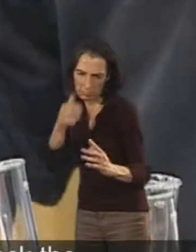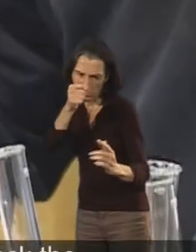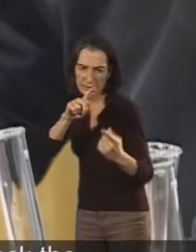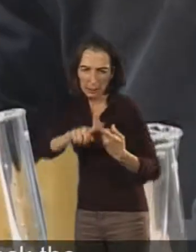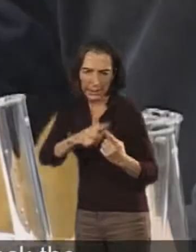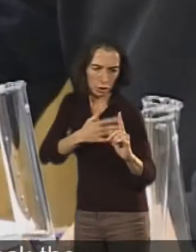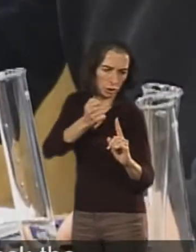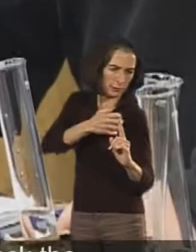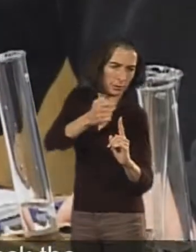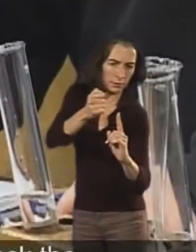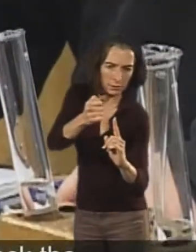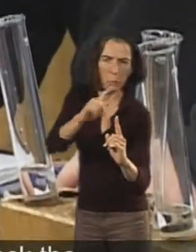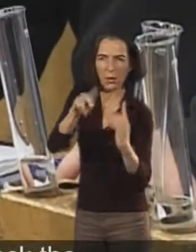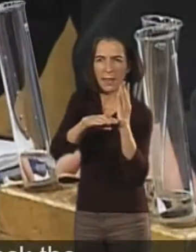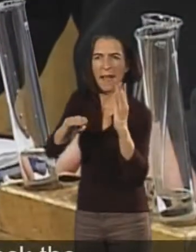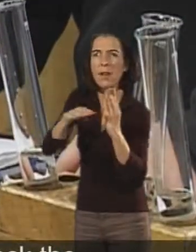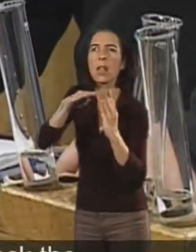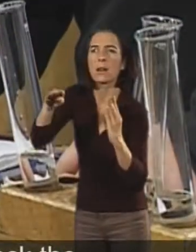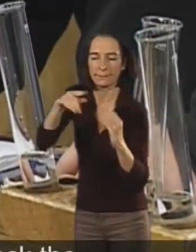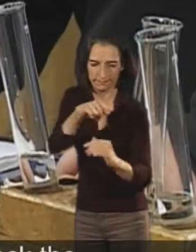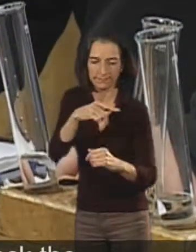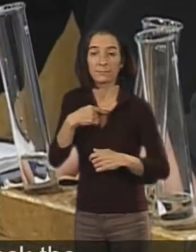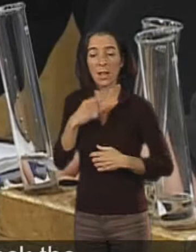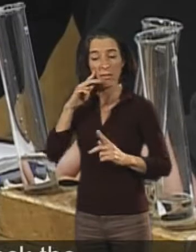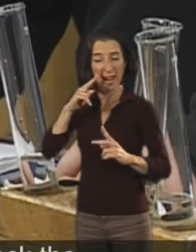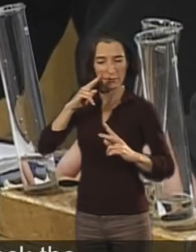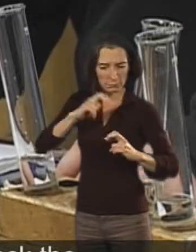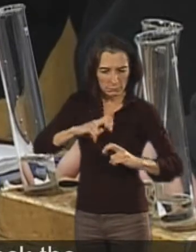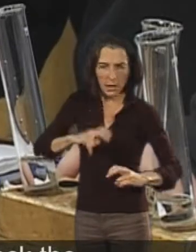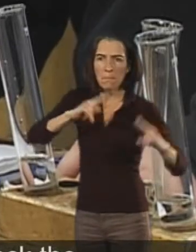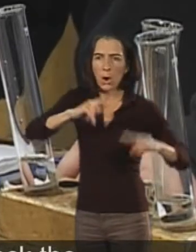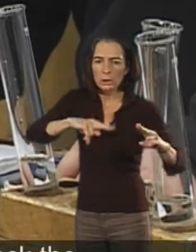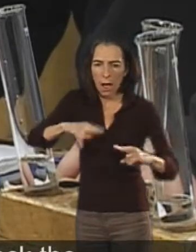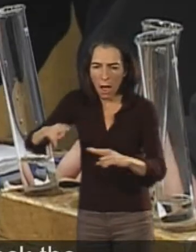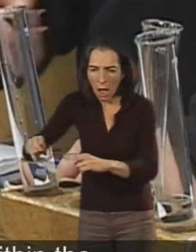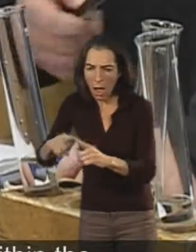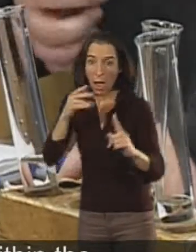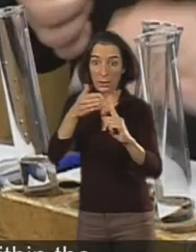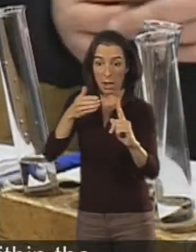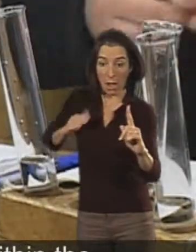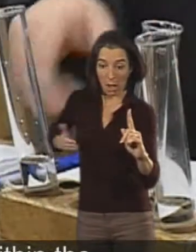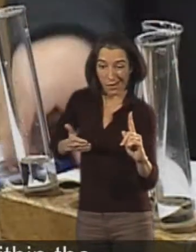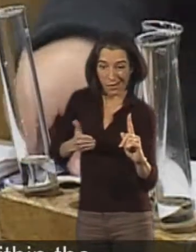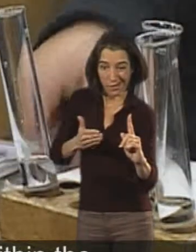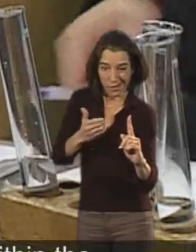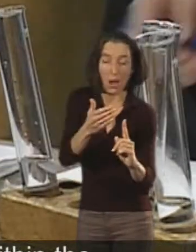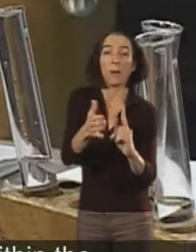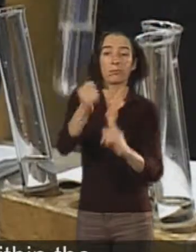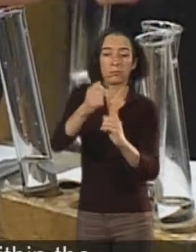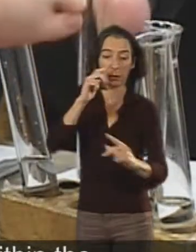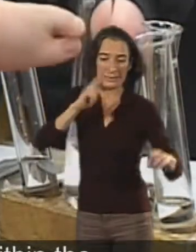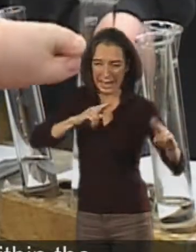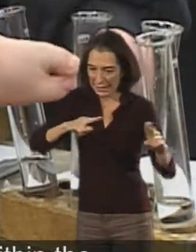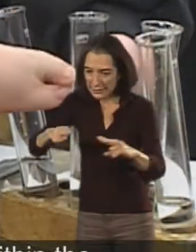their prior attainments. We then track the students' progress towards that target by the assessments that staff carry out